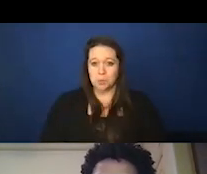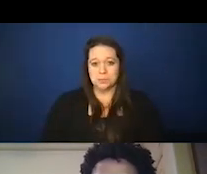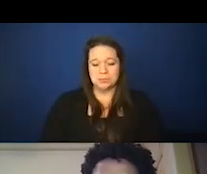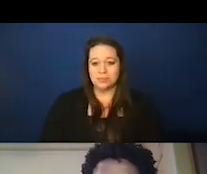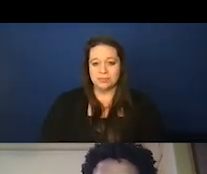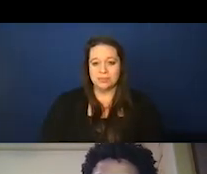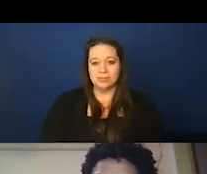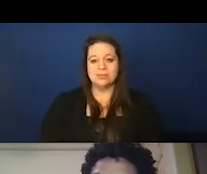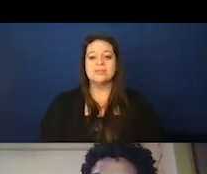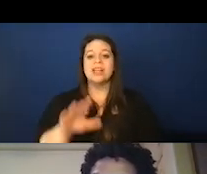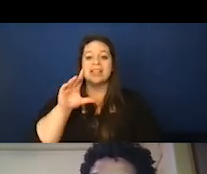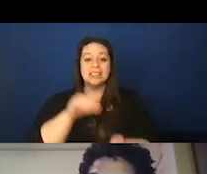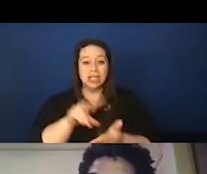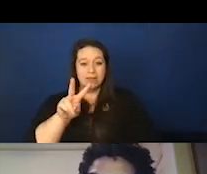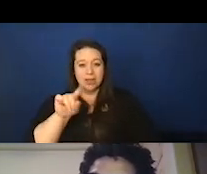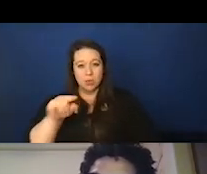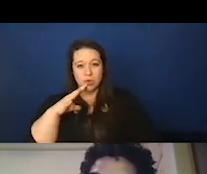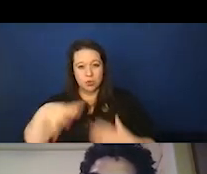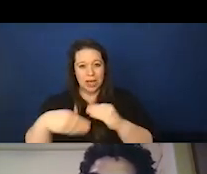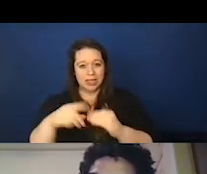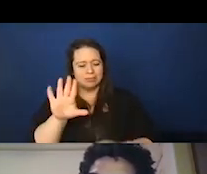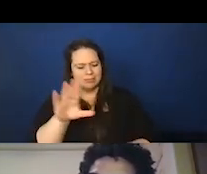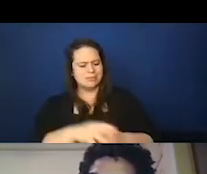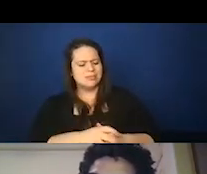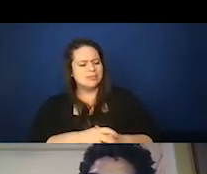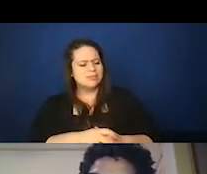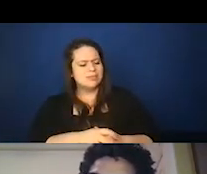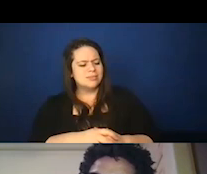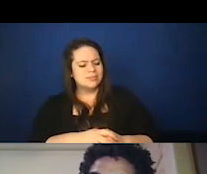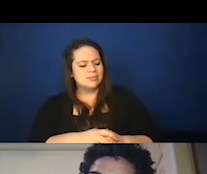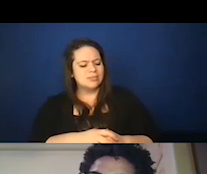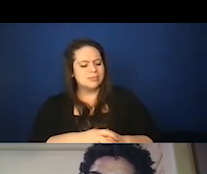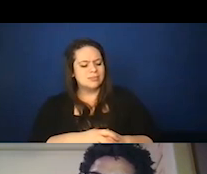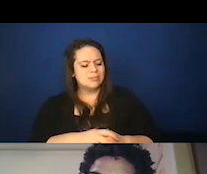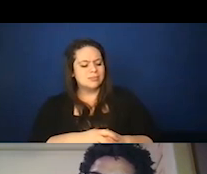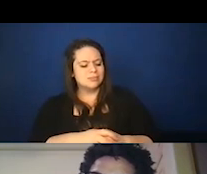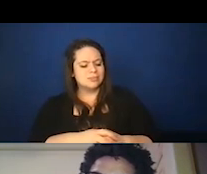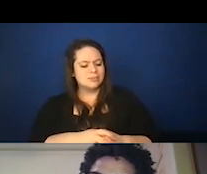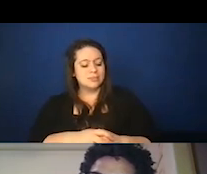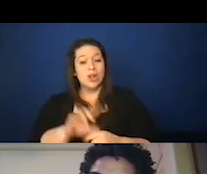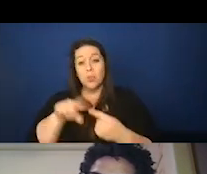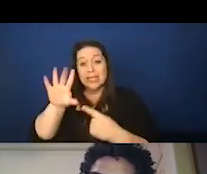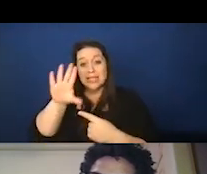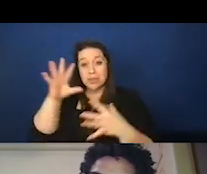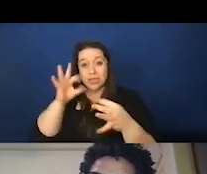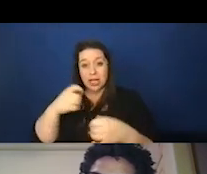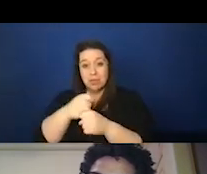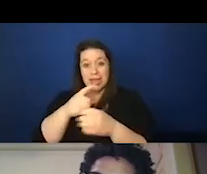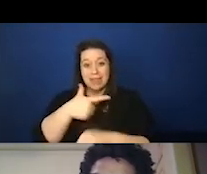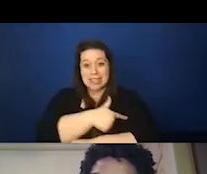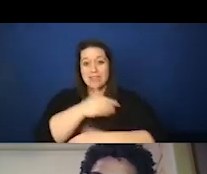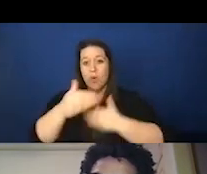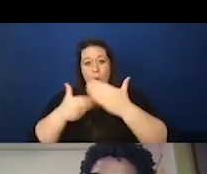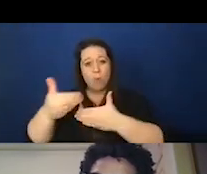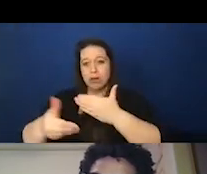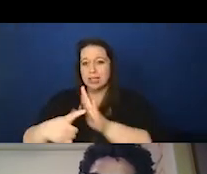things I want to add to it is also, when these companies decide to make a vaccine, it's got to go through a whole process.